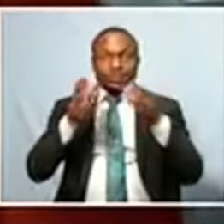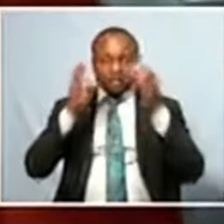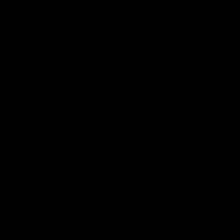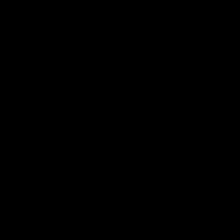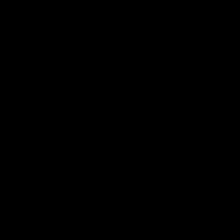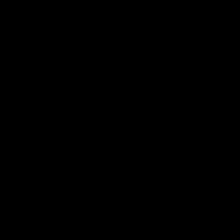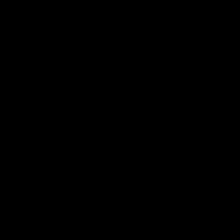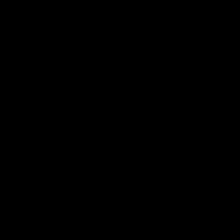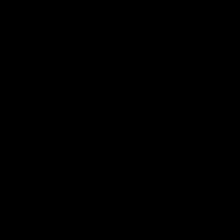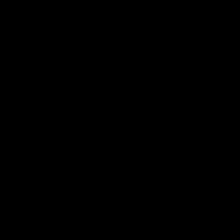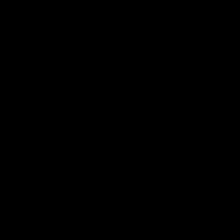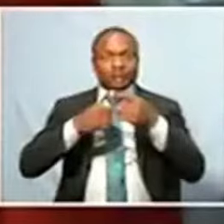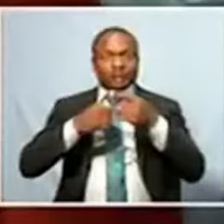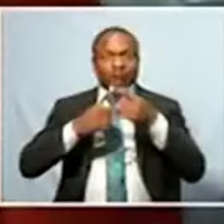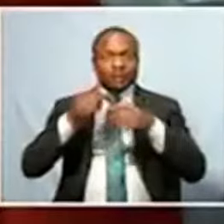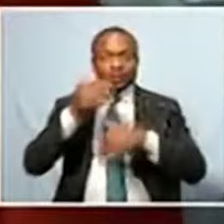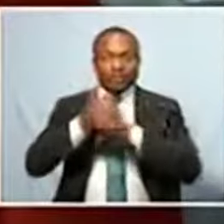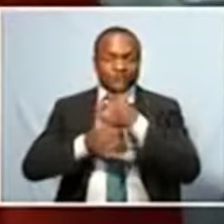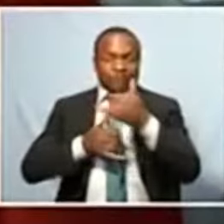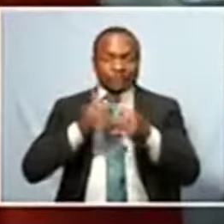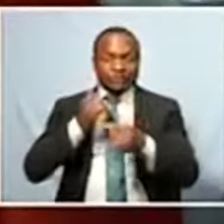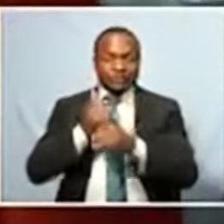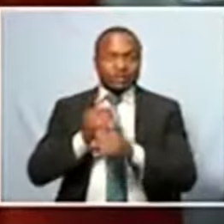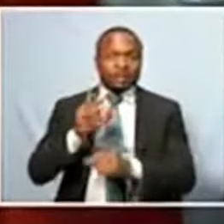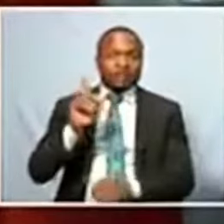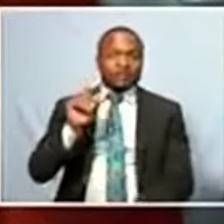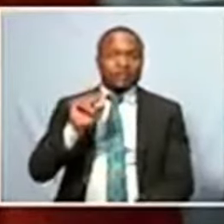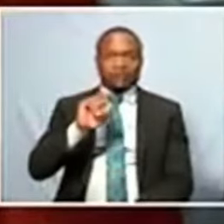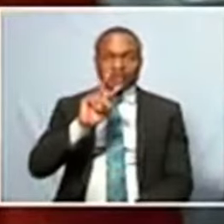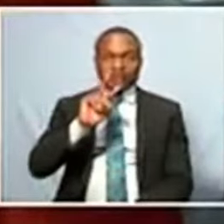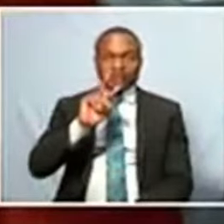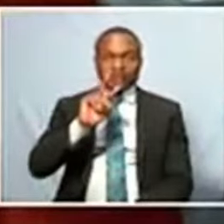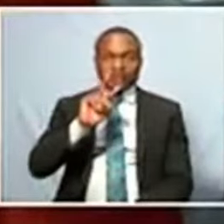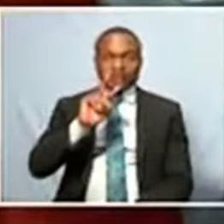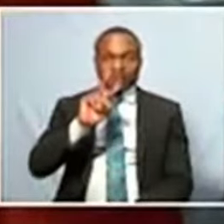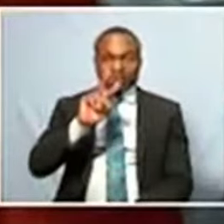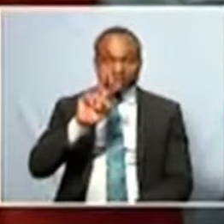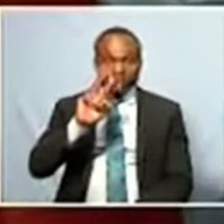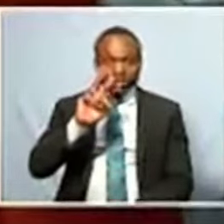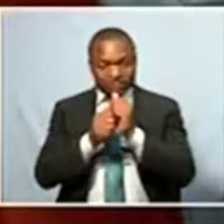during year 2026.